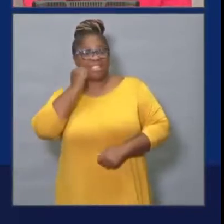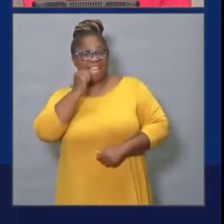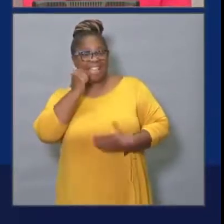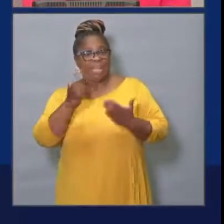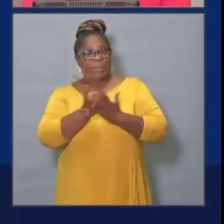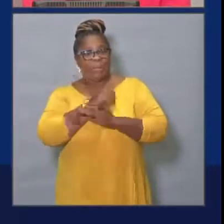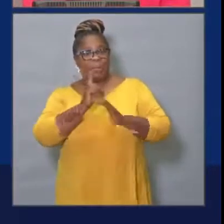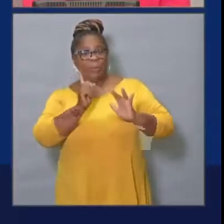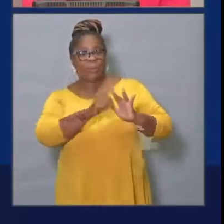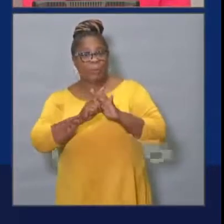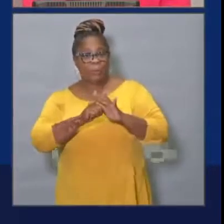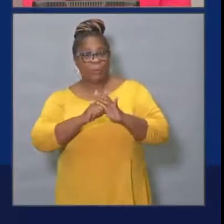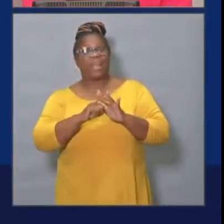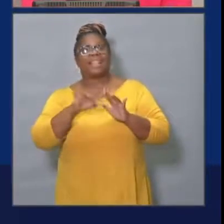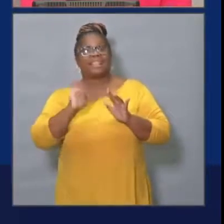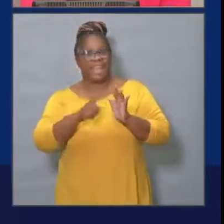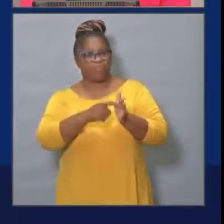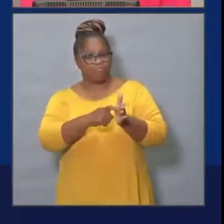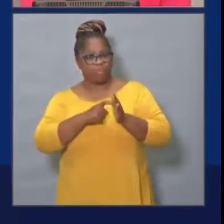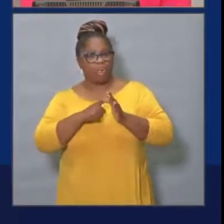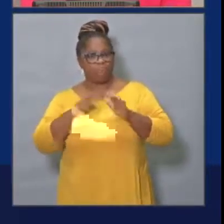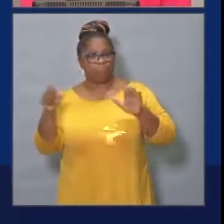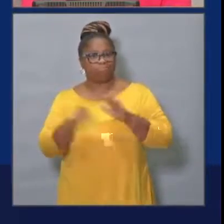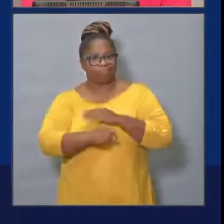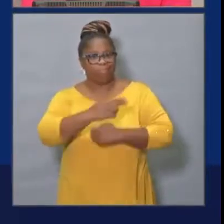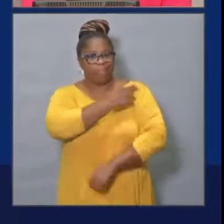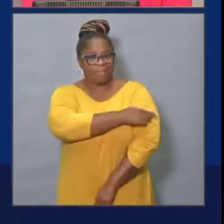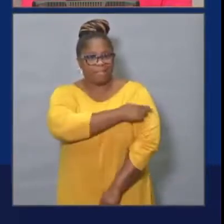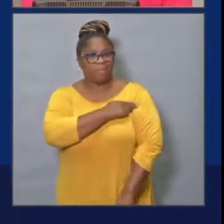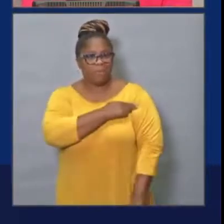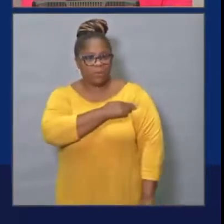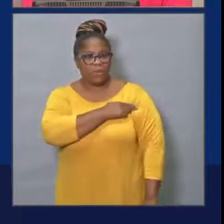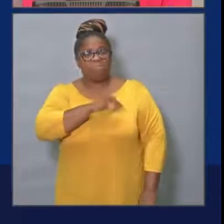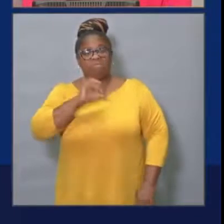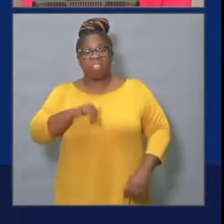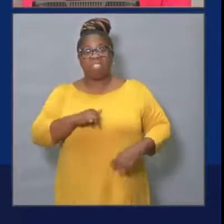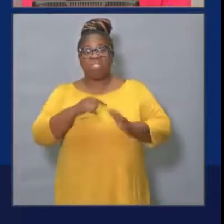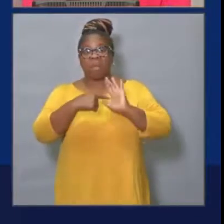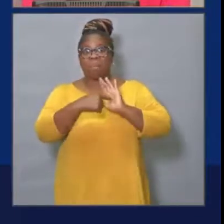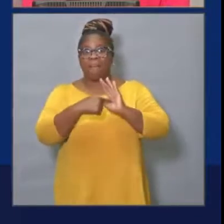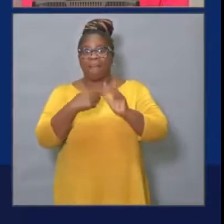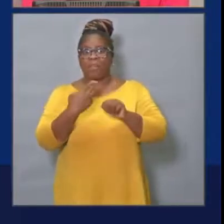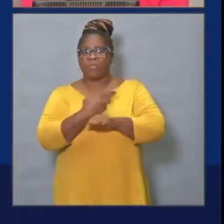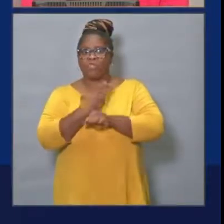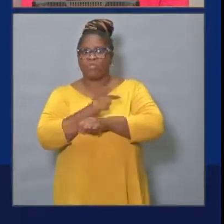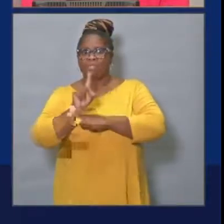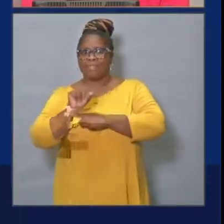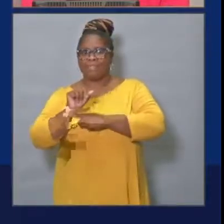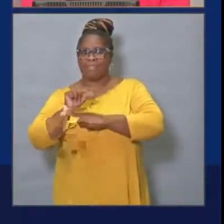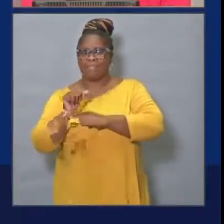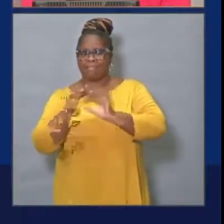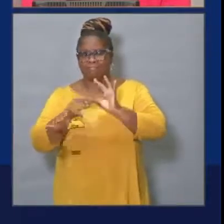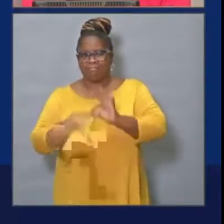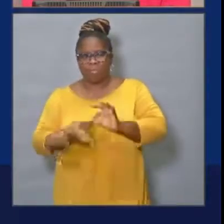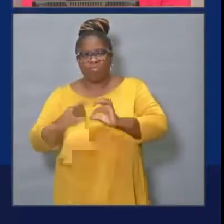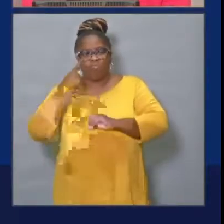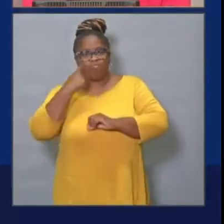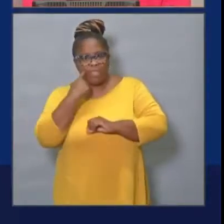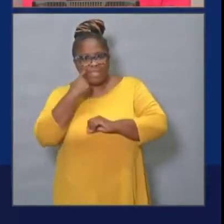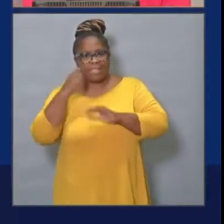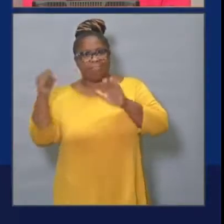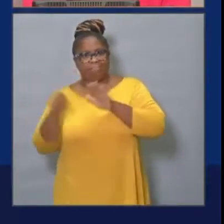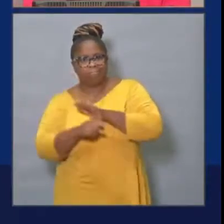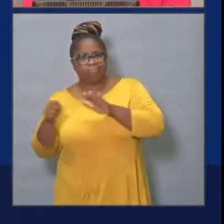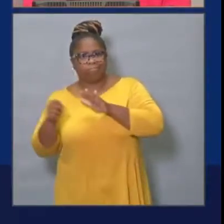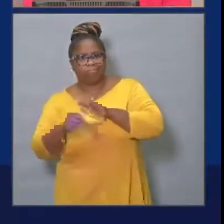COVID-19 that require hospitalization. The model uses data on the recent number of new daily hospitalizations of patients